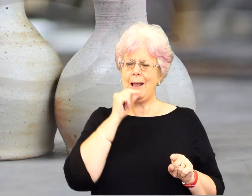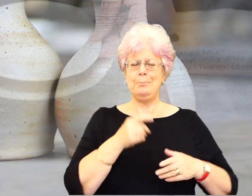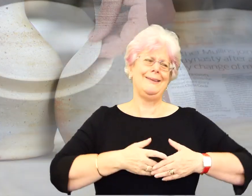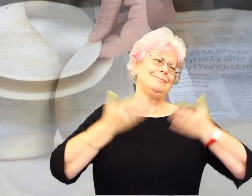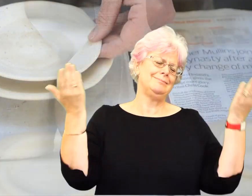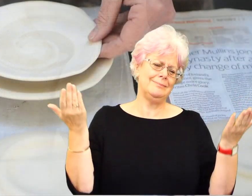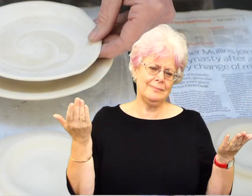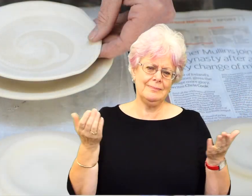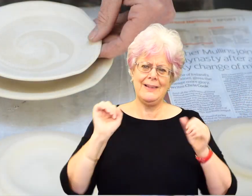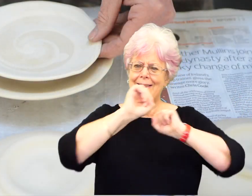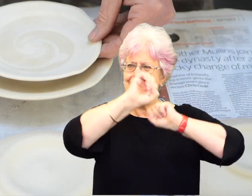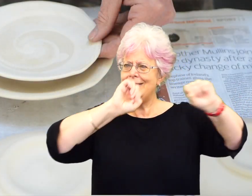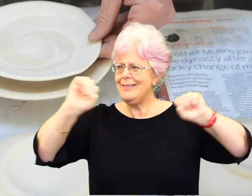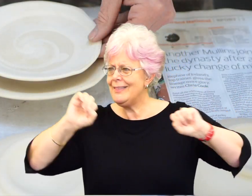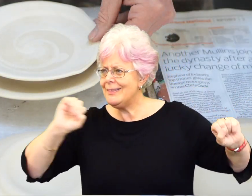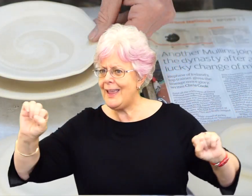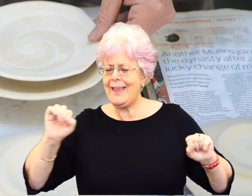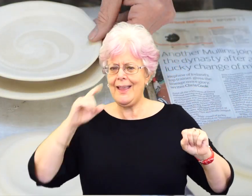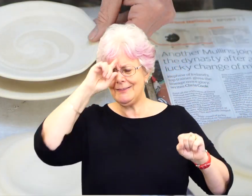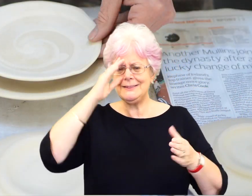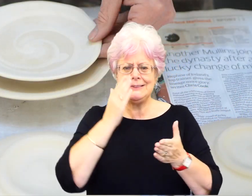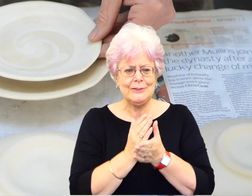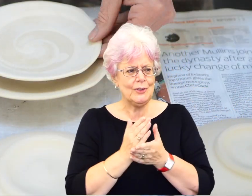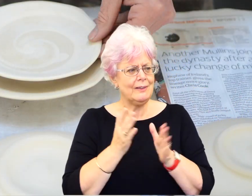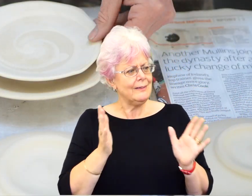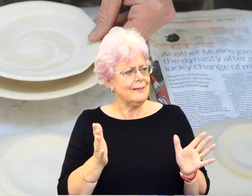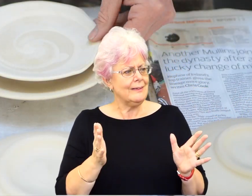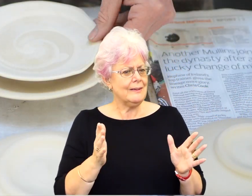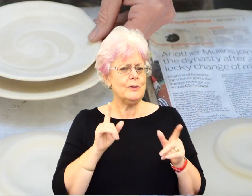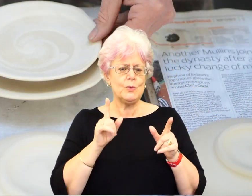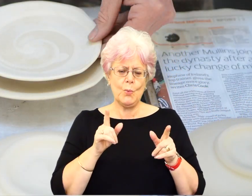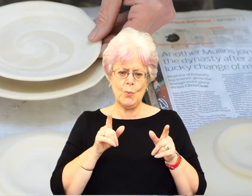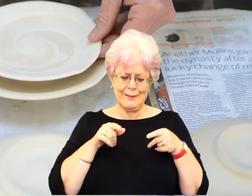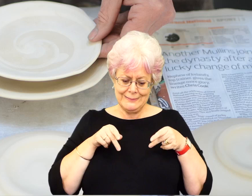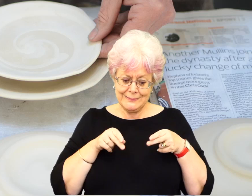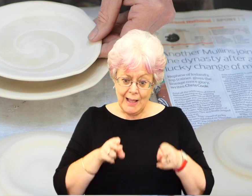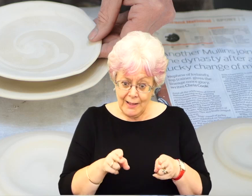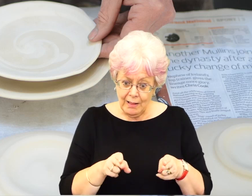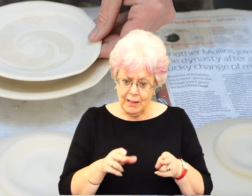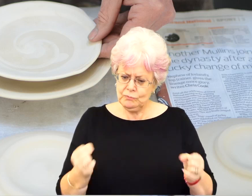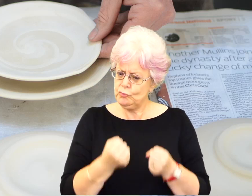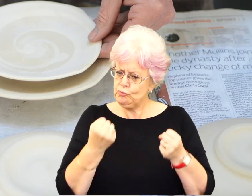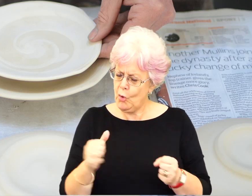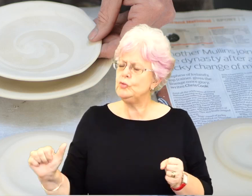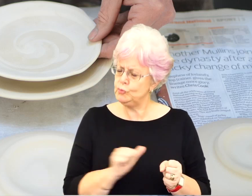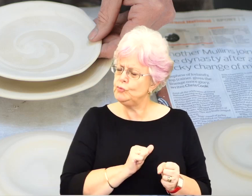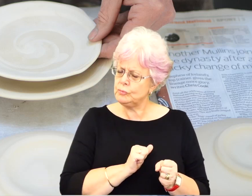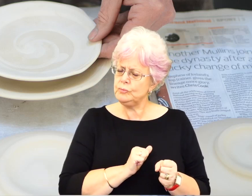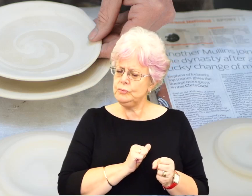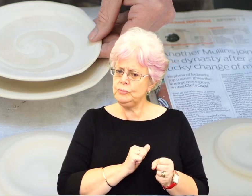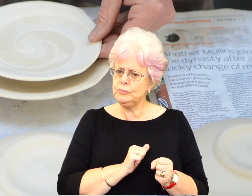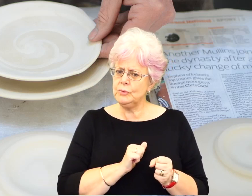not a very defined person. The form needs to be strong and clear, but inviting. I wish I had the courage